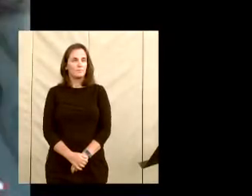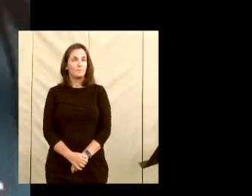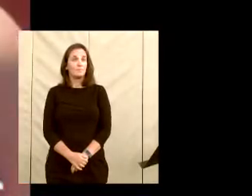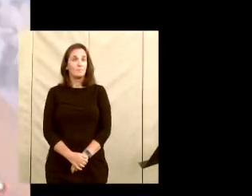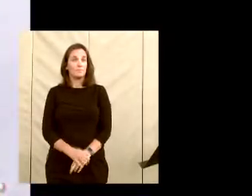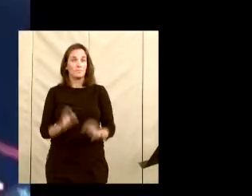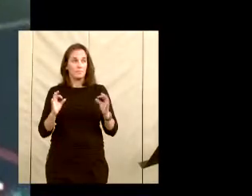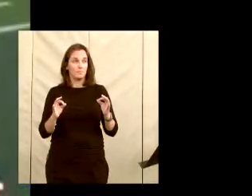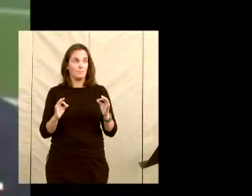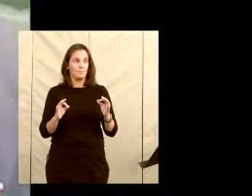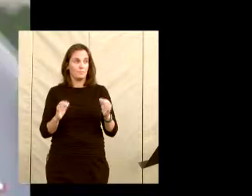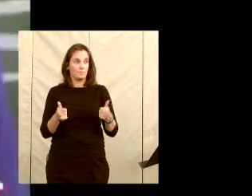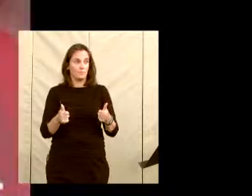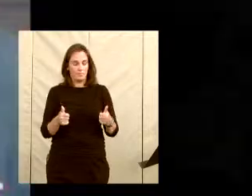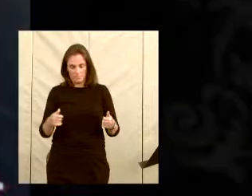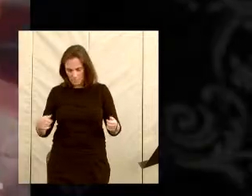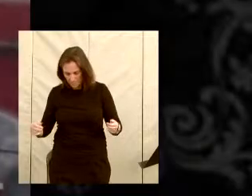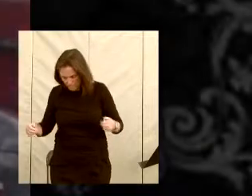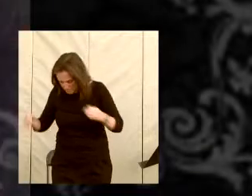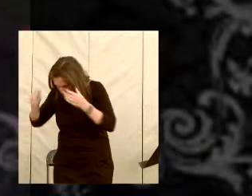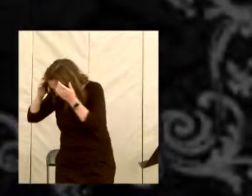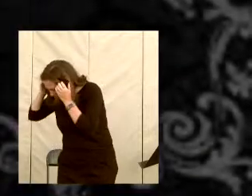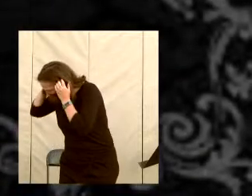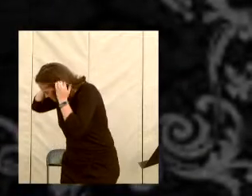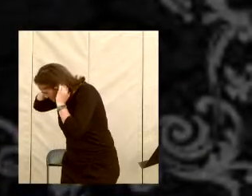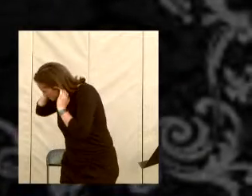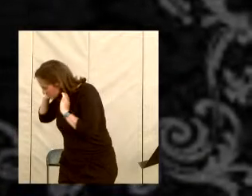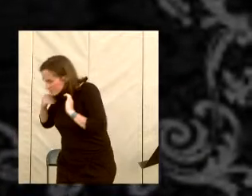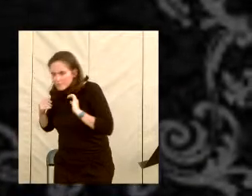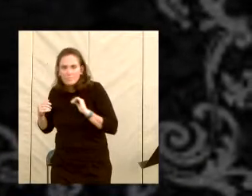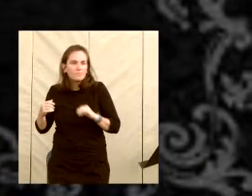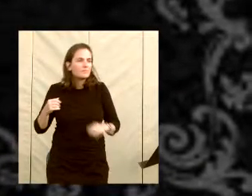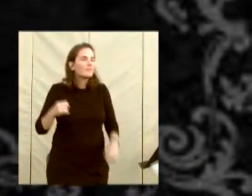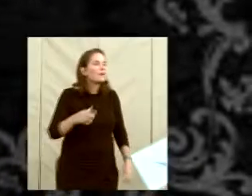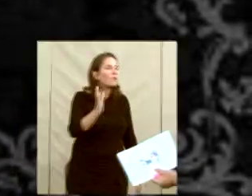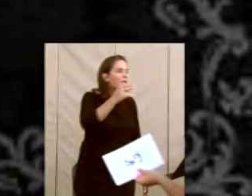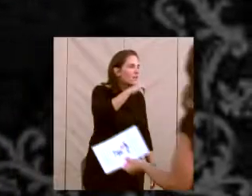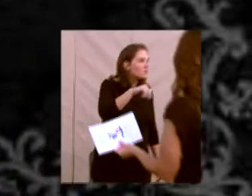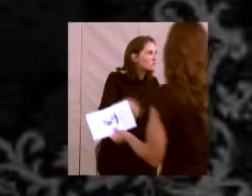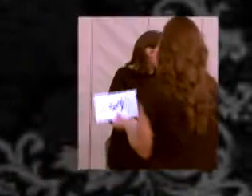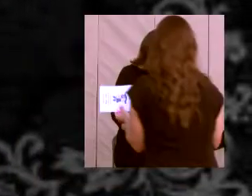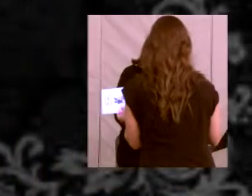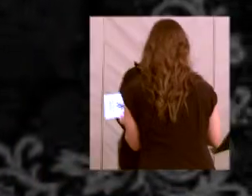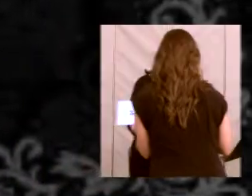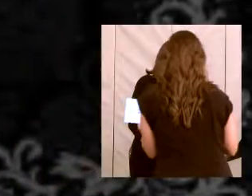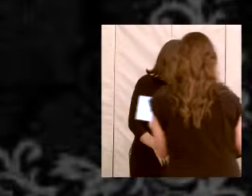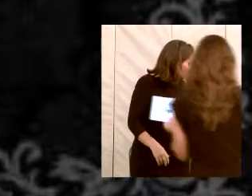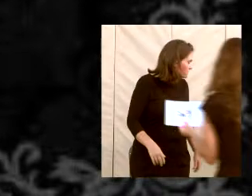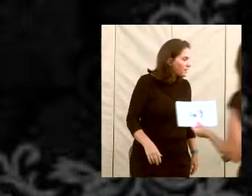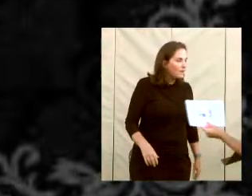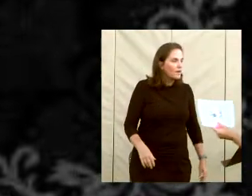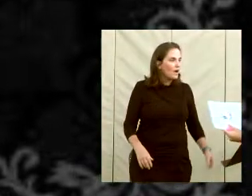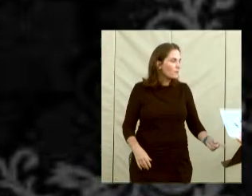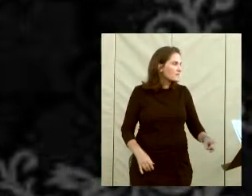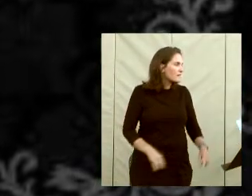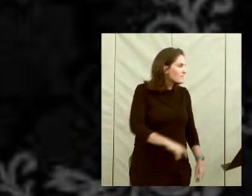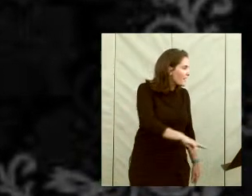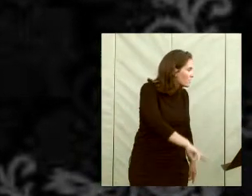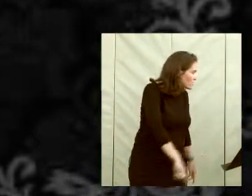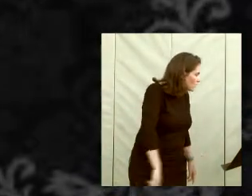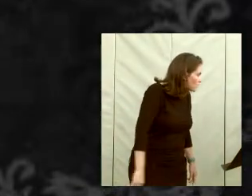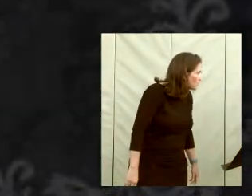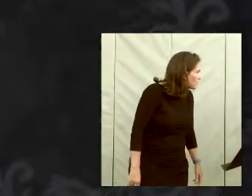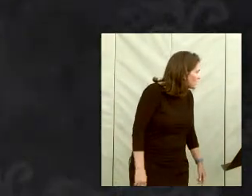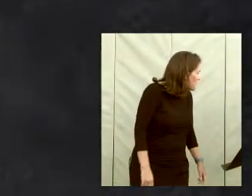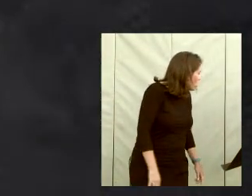How can we not talk about family when family's all that we got? Everything I went through, you were standing there by my side. And now you're gonna be with me